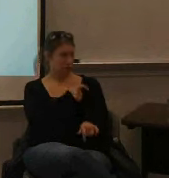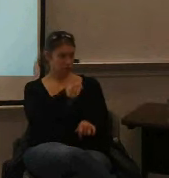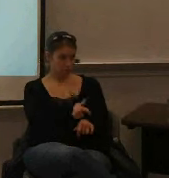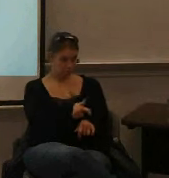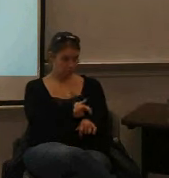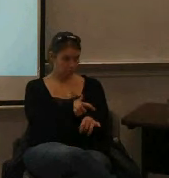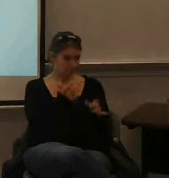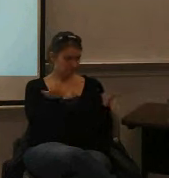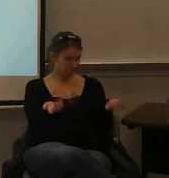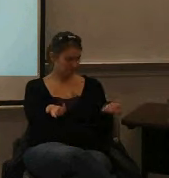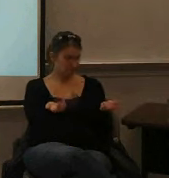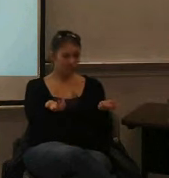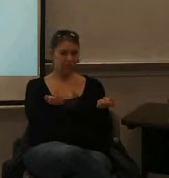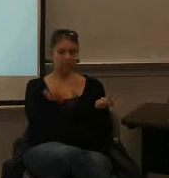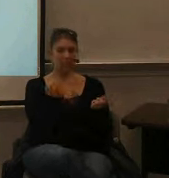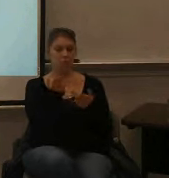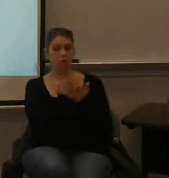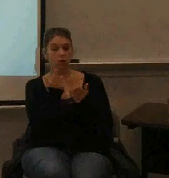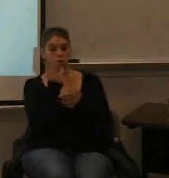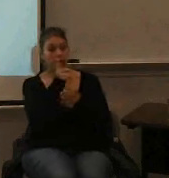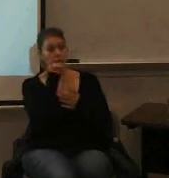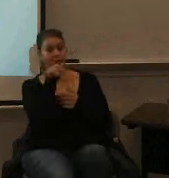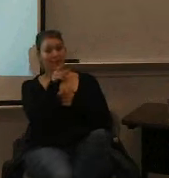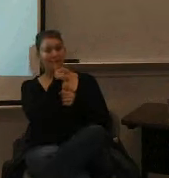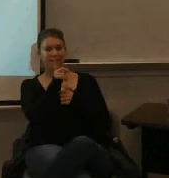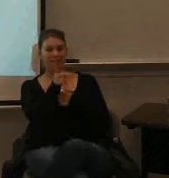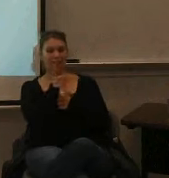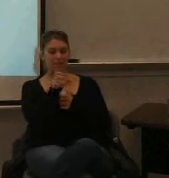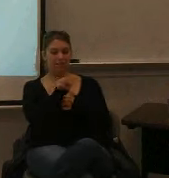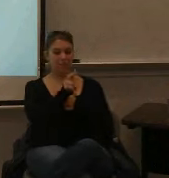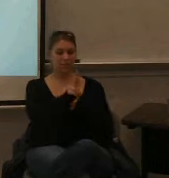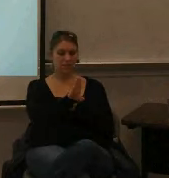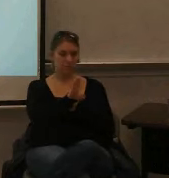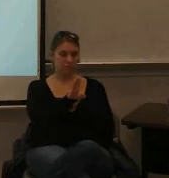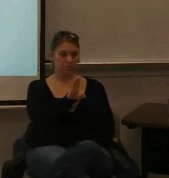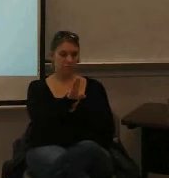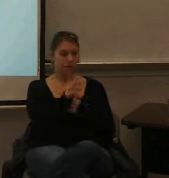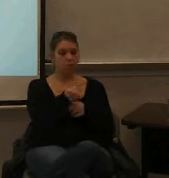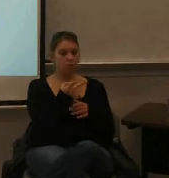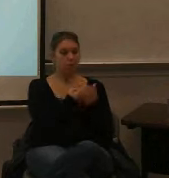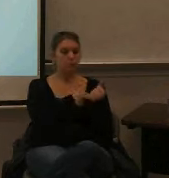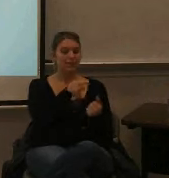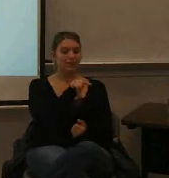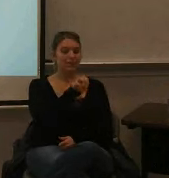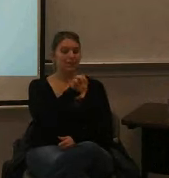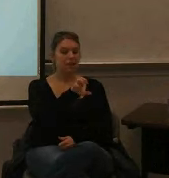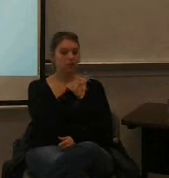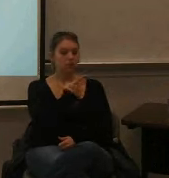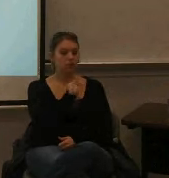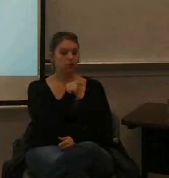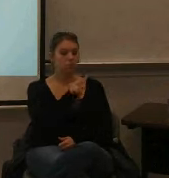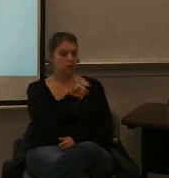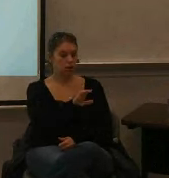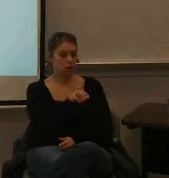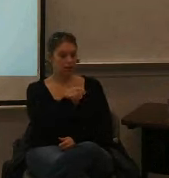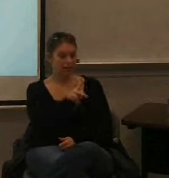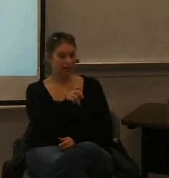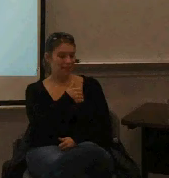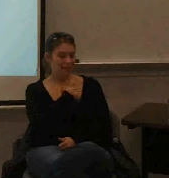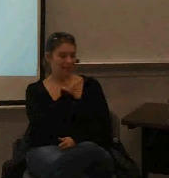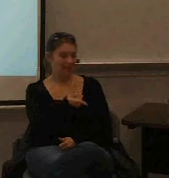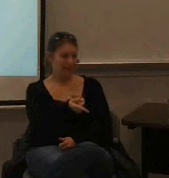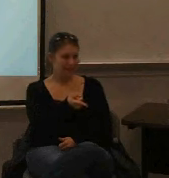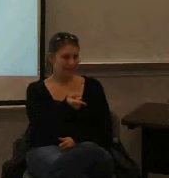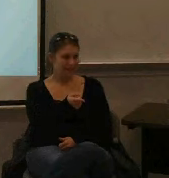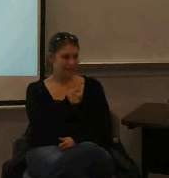time. And part of the reason for that is that they're both tectonic lakes, and they have this subsidence of